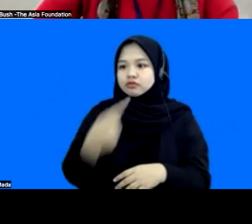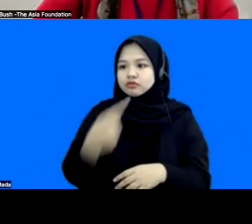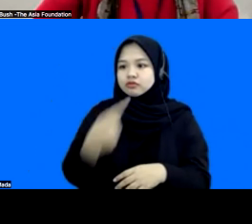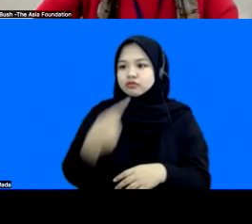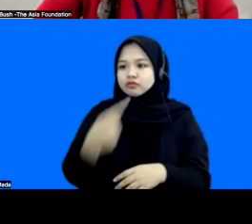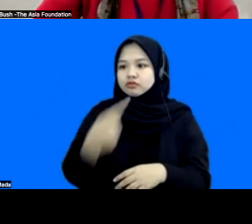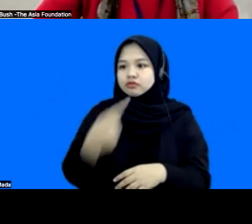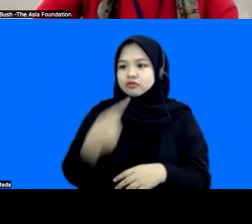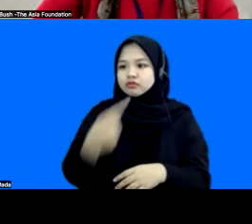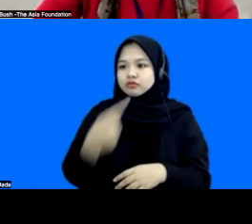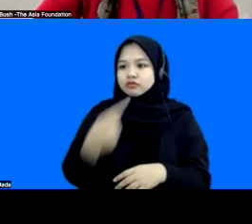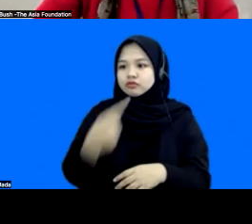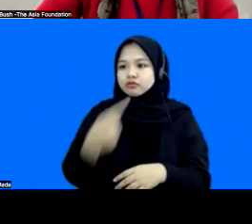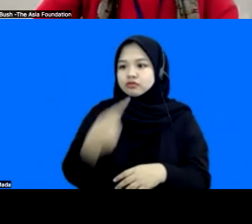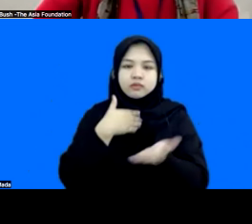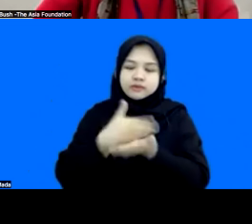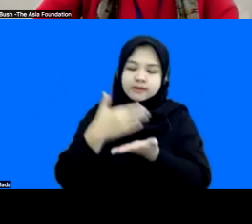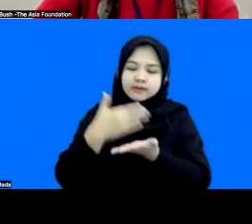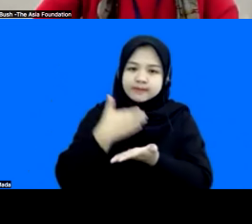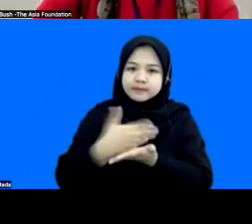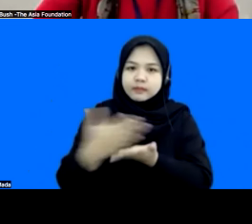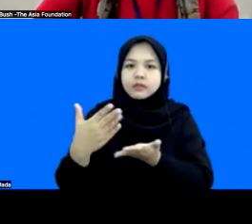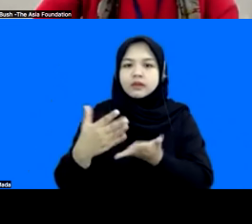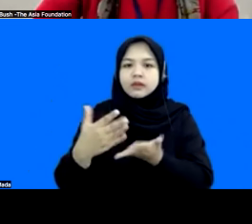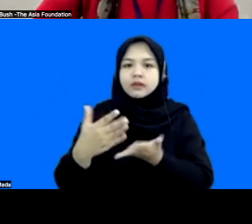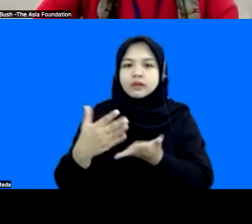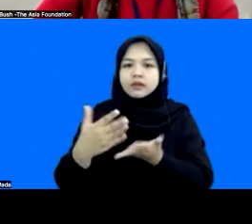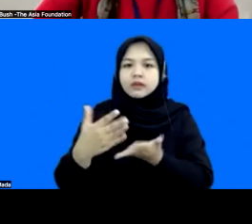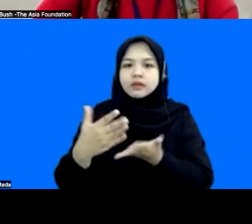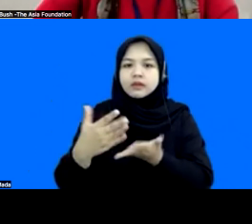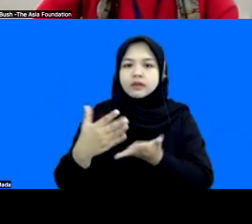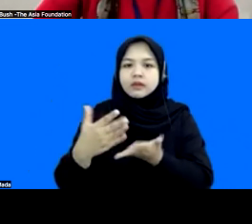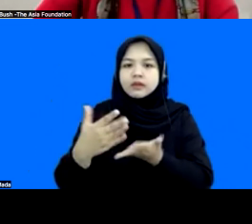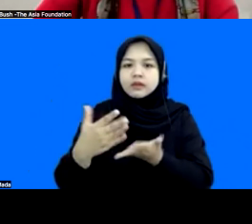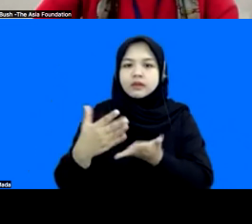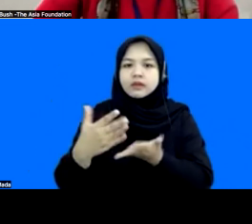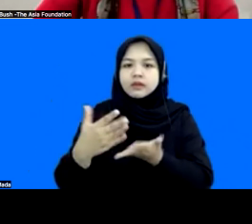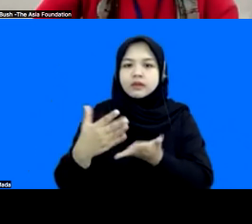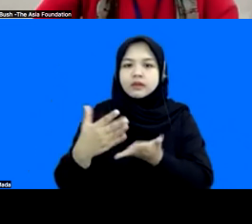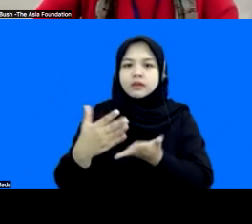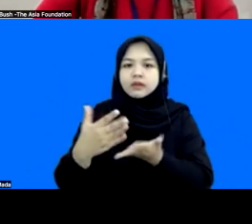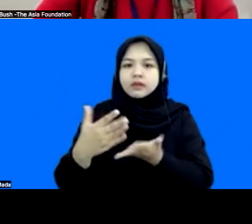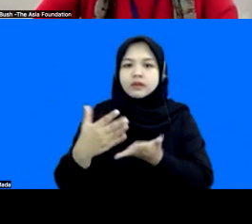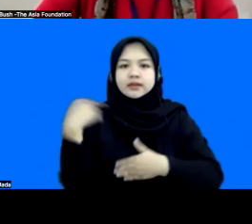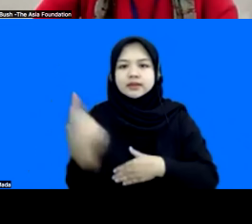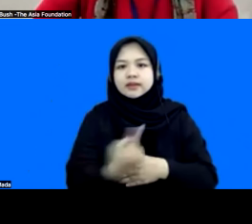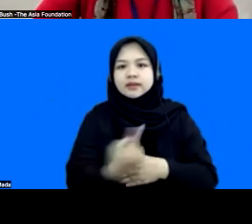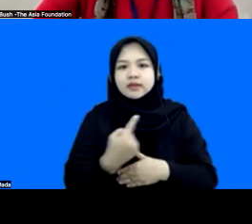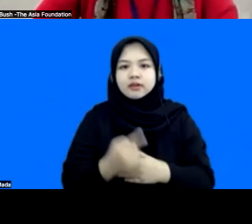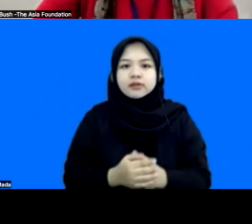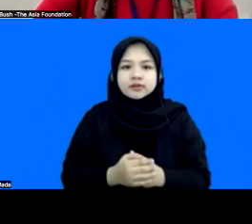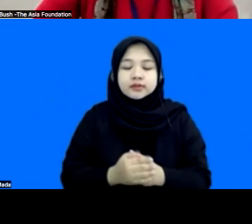reflections from these enriching conversations. So over to the committee for the video.